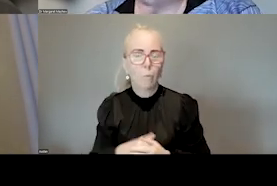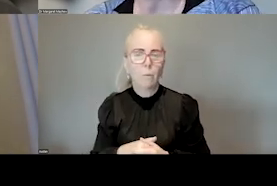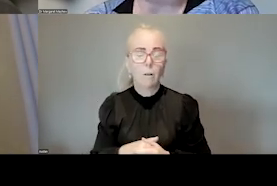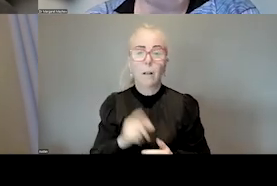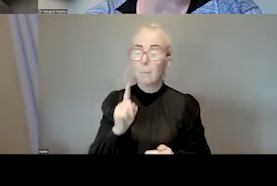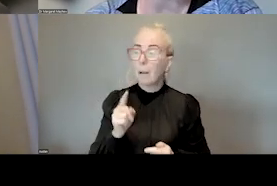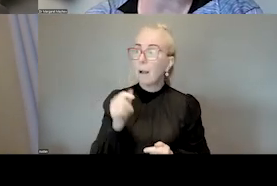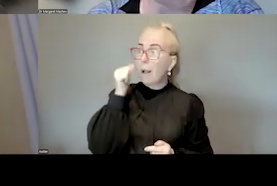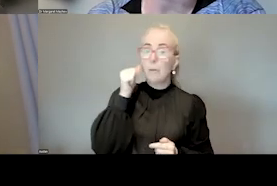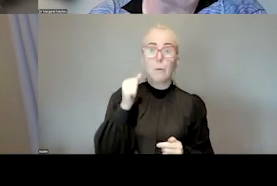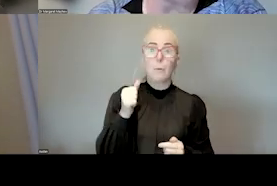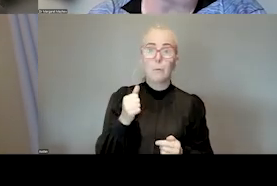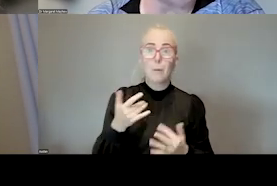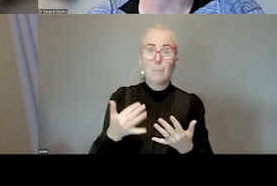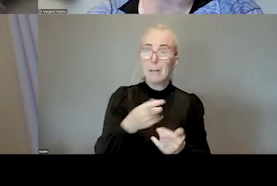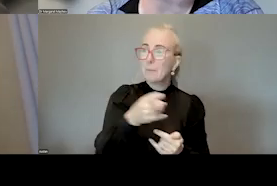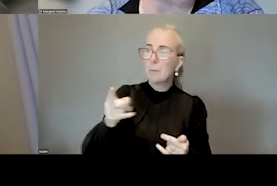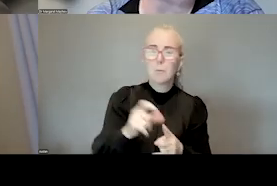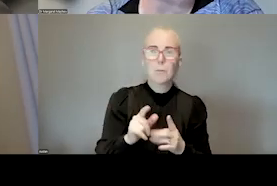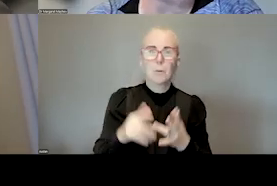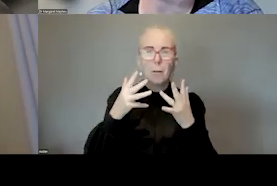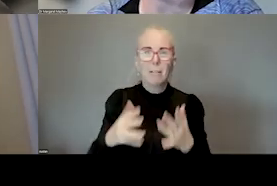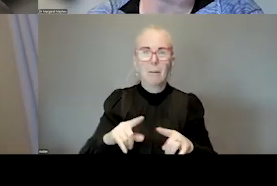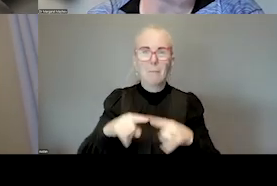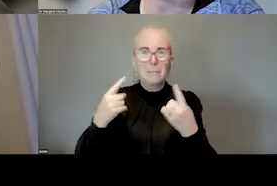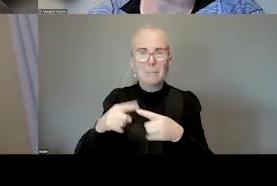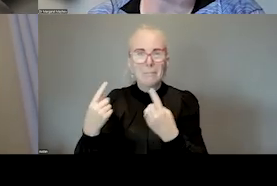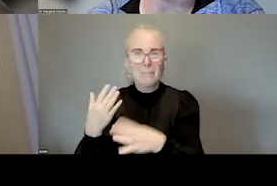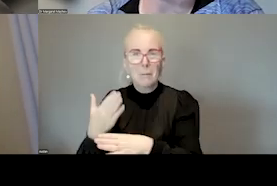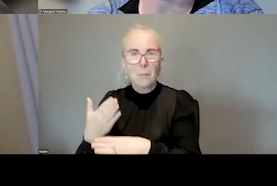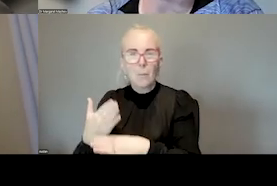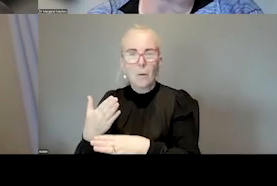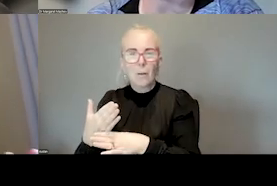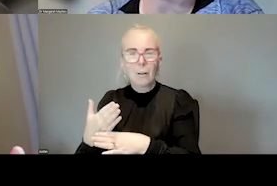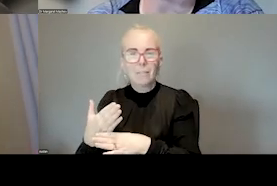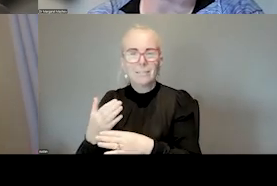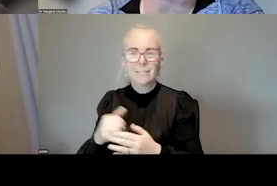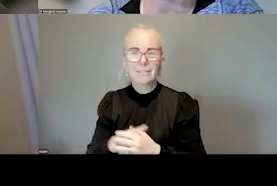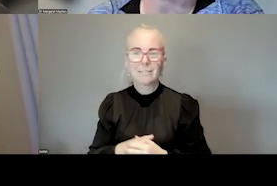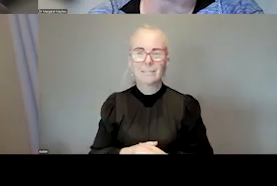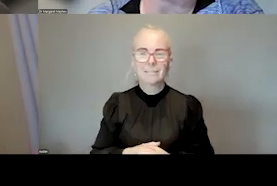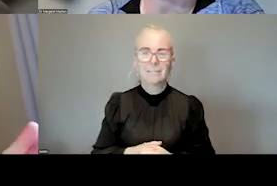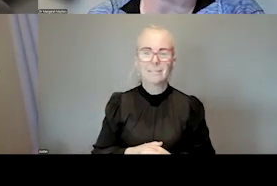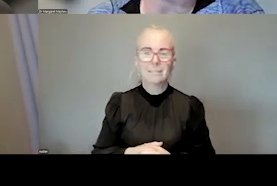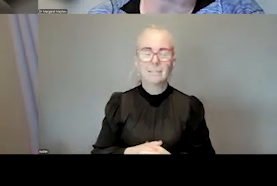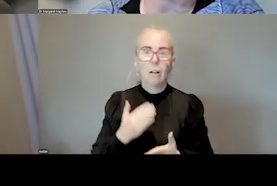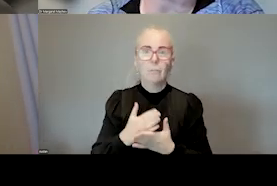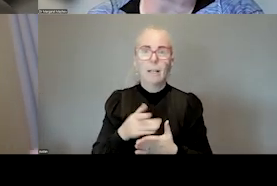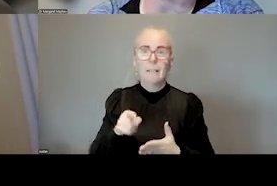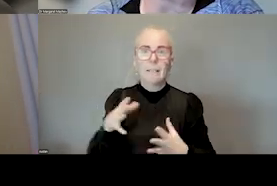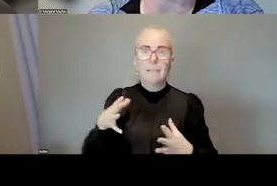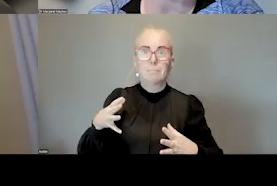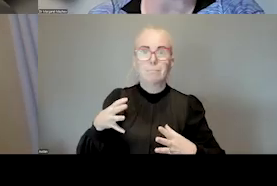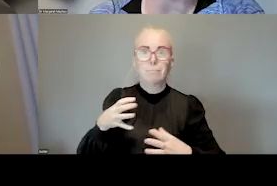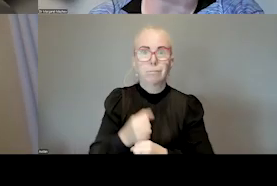varied, wonderful careers. So this is more just I'm pitching to write a book. Here's everything that convinces you I can write this